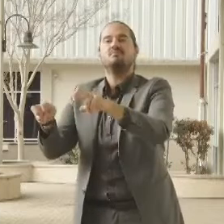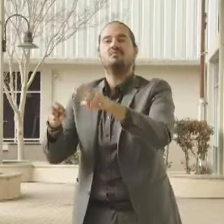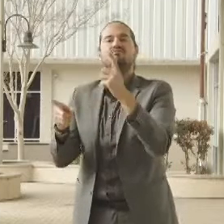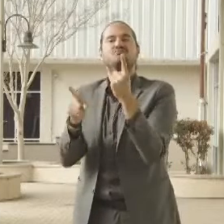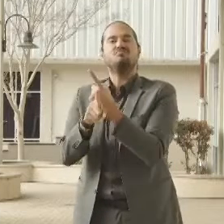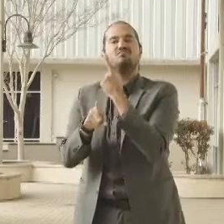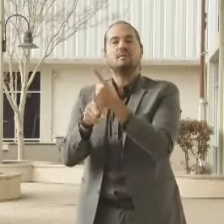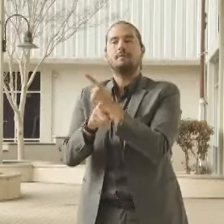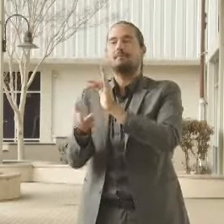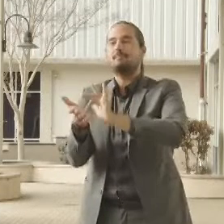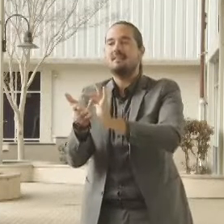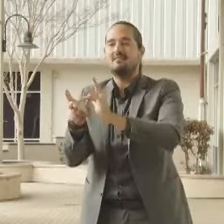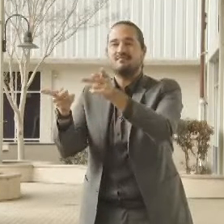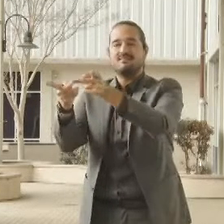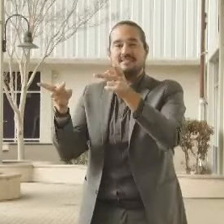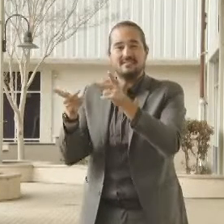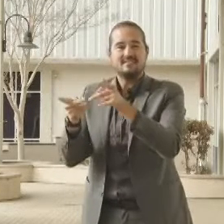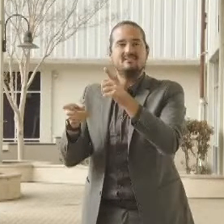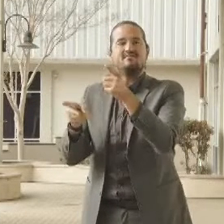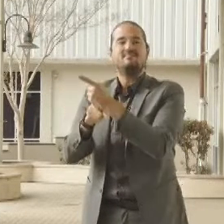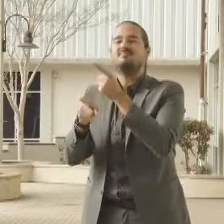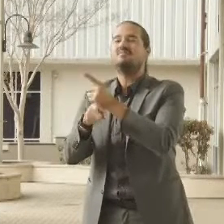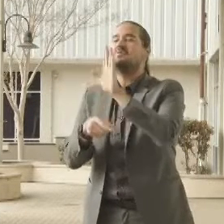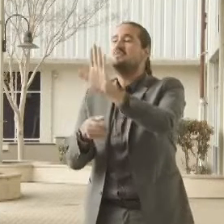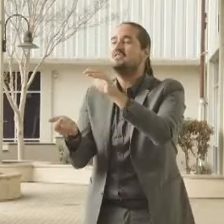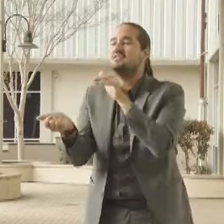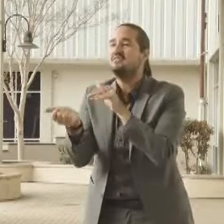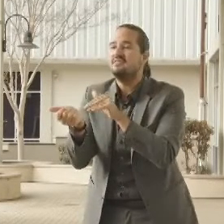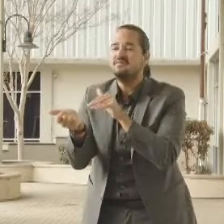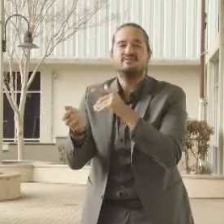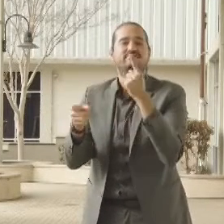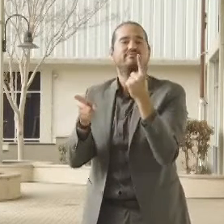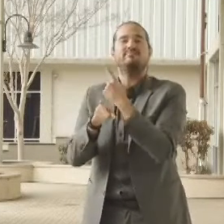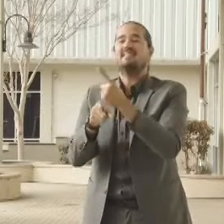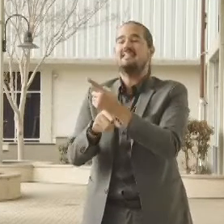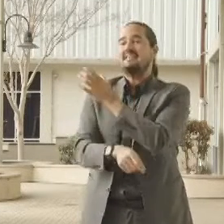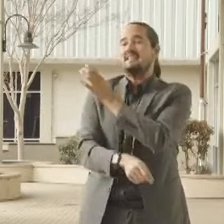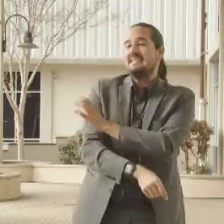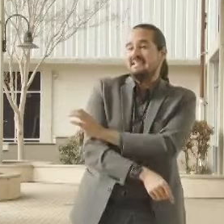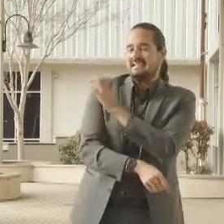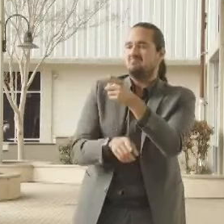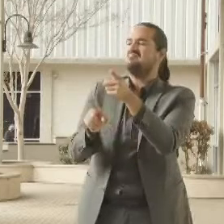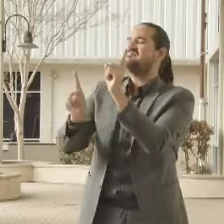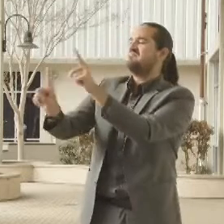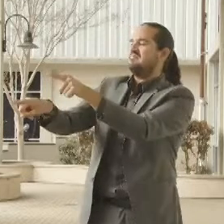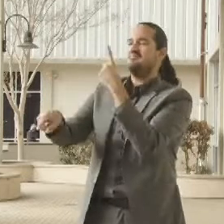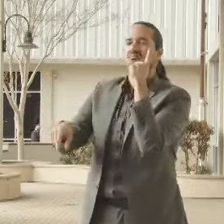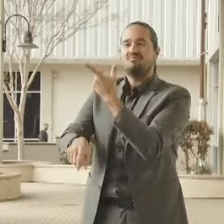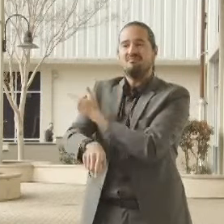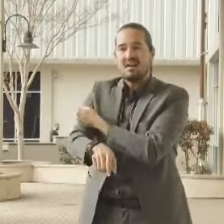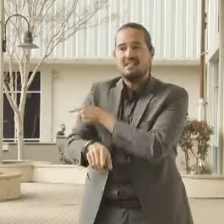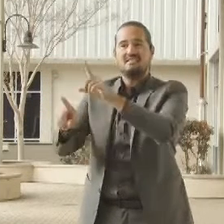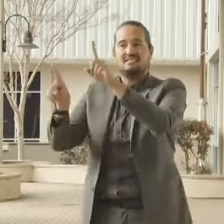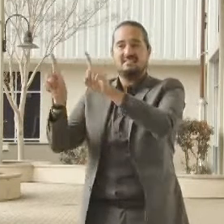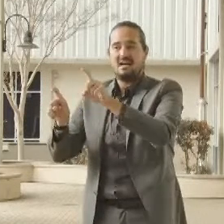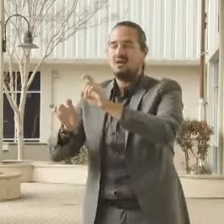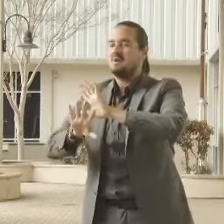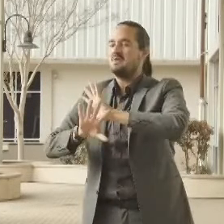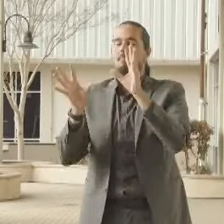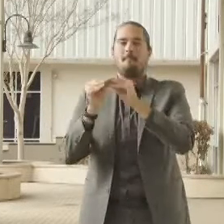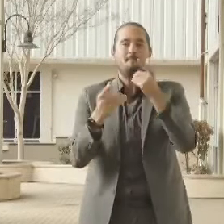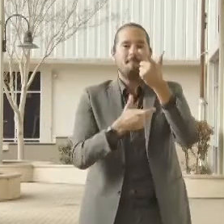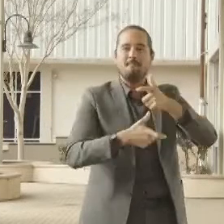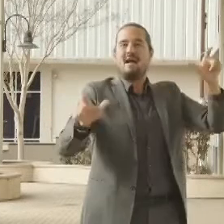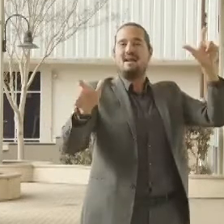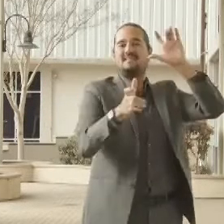provider traditionally for vaccines and testing, and that our role at the county and in the public health department